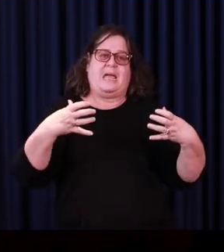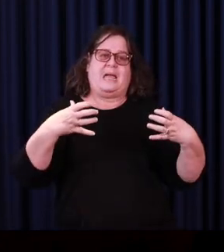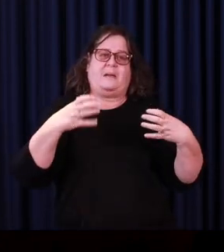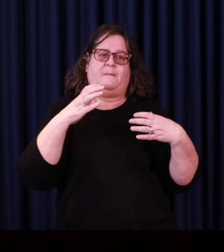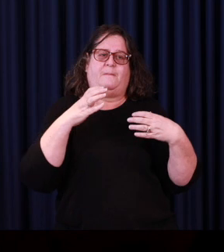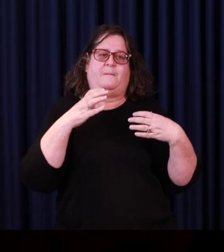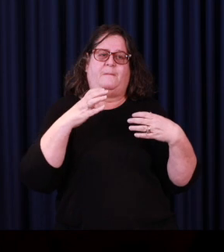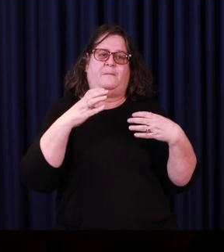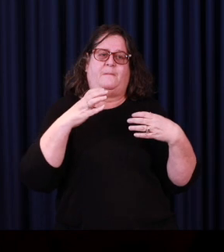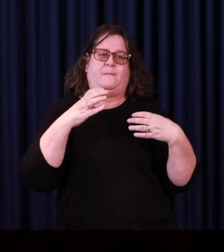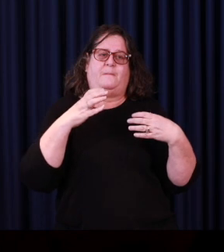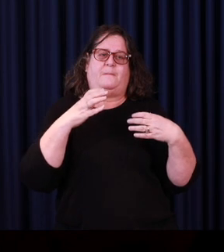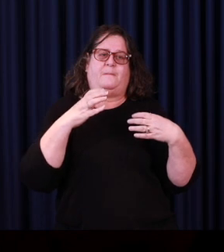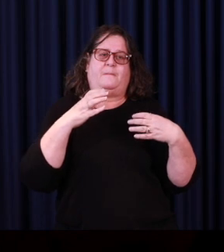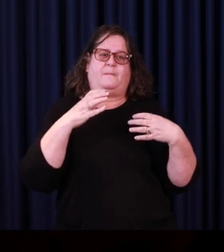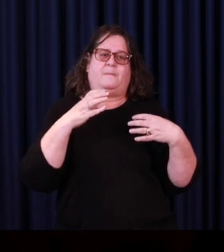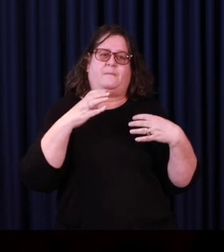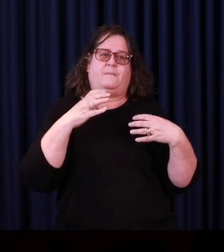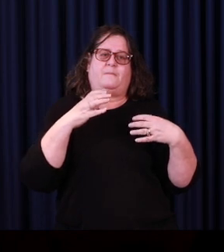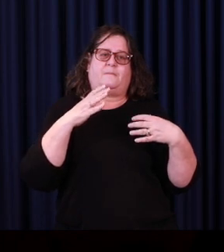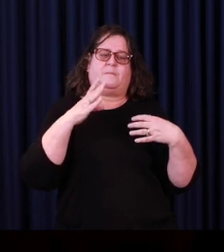telemedicine, better roads and bridges,